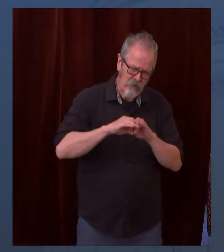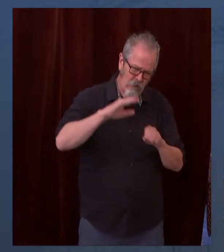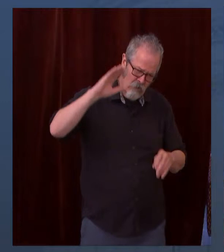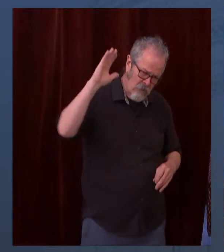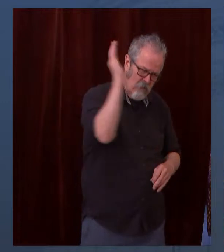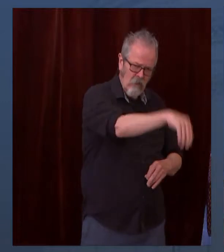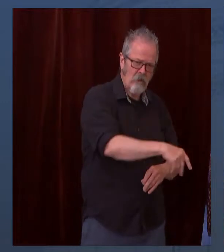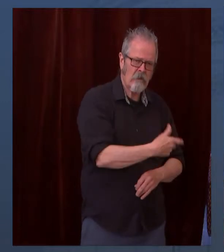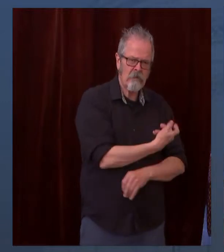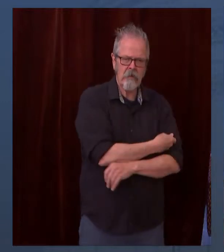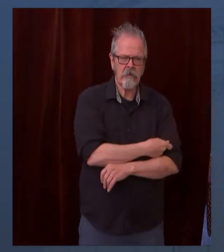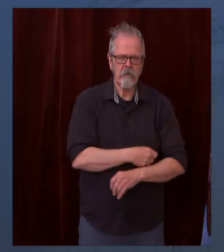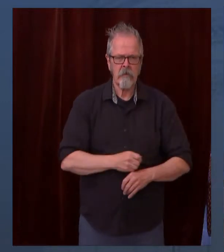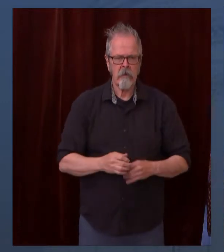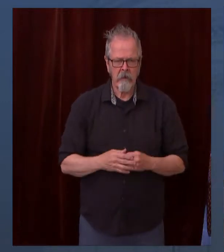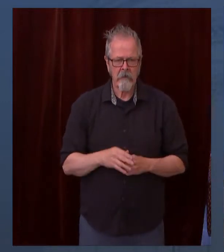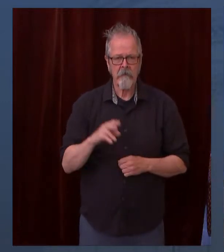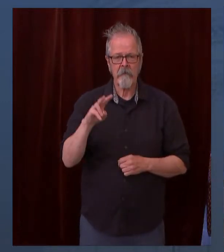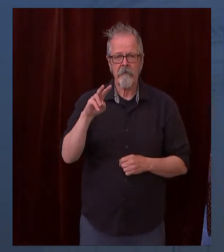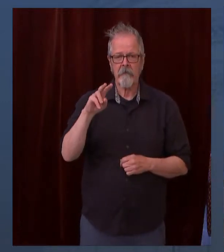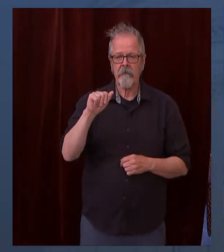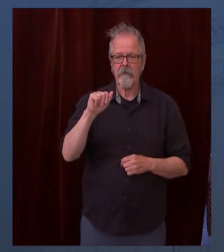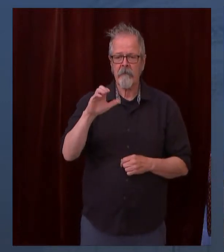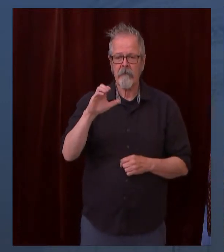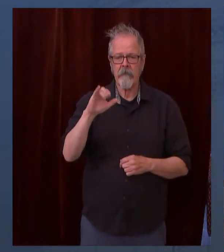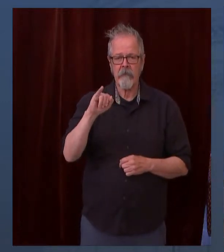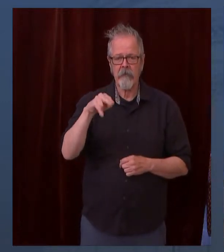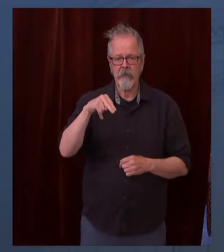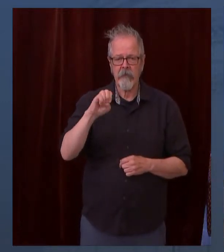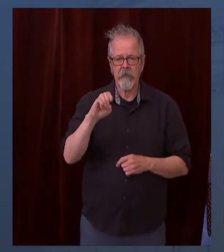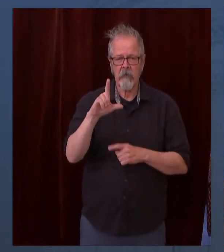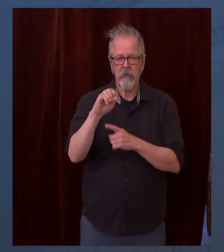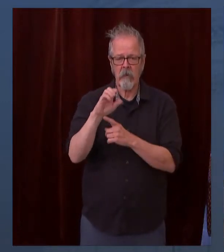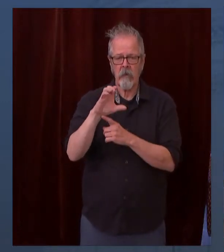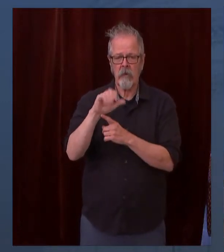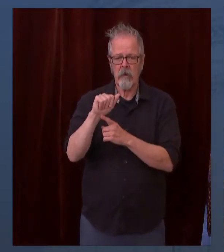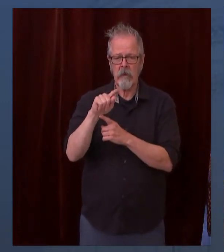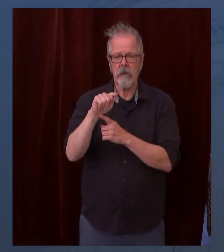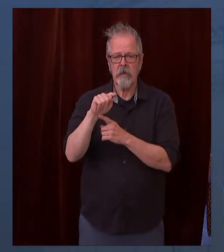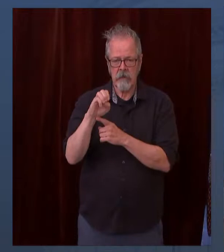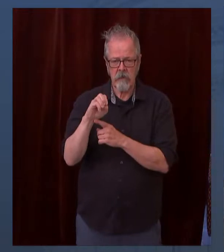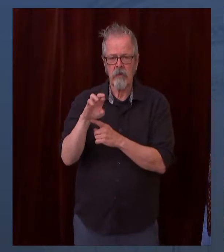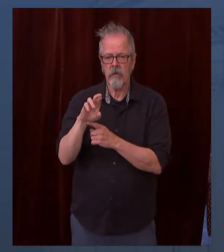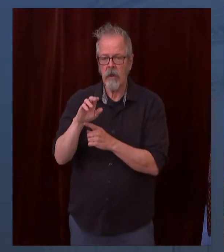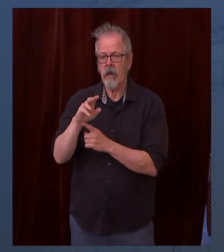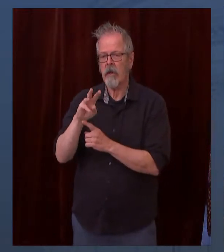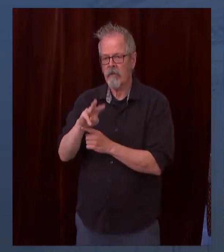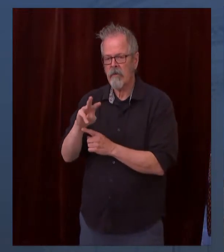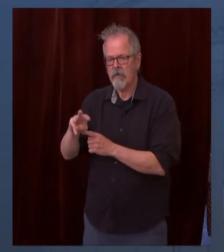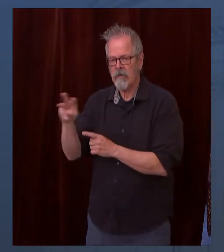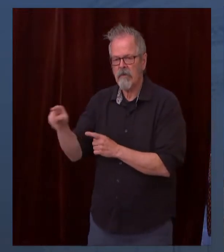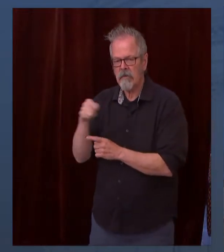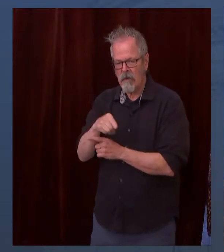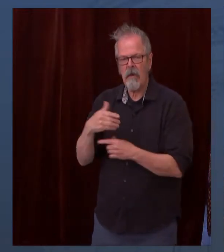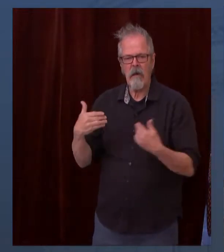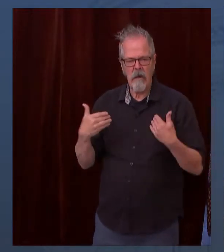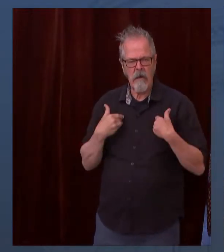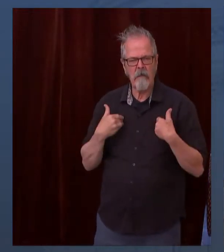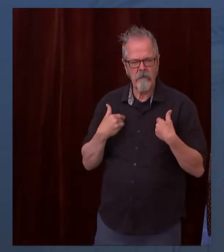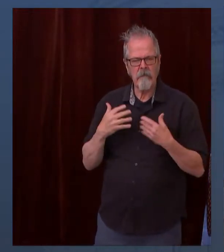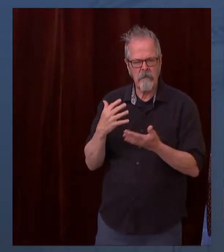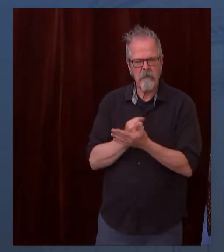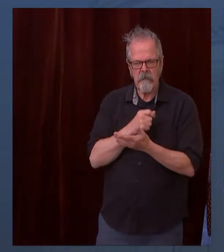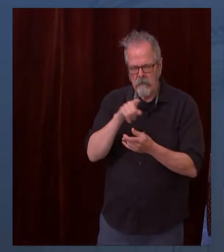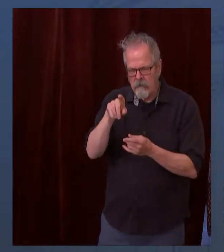Ellensburg a couple days ago on the central campus where they were doing about 200 people a day. I think a good number of them